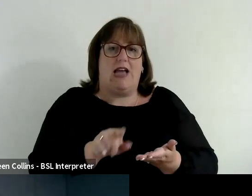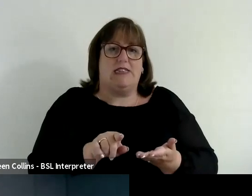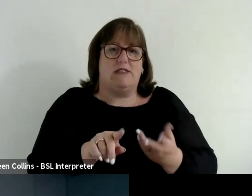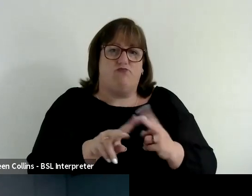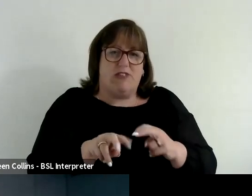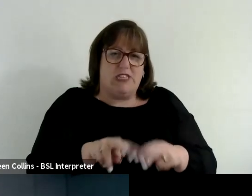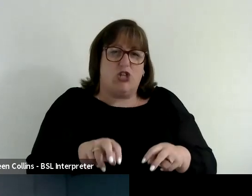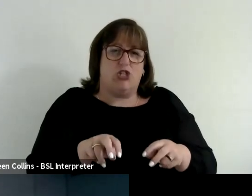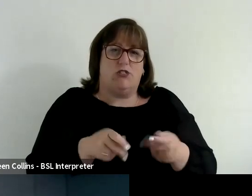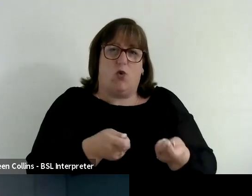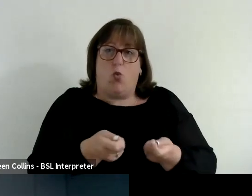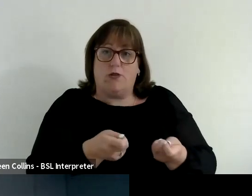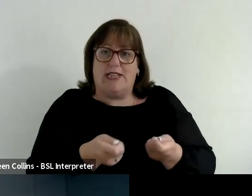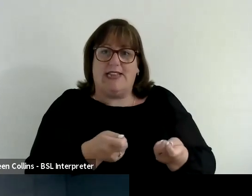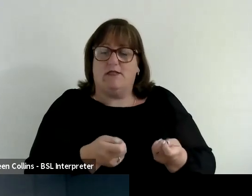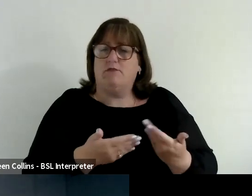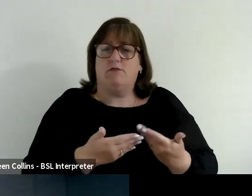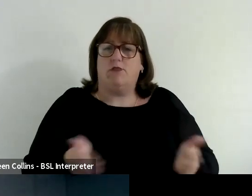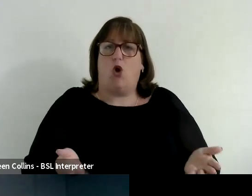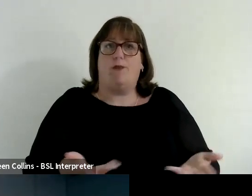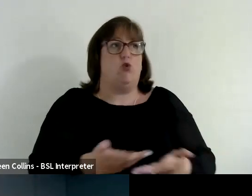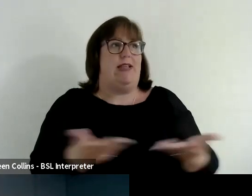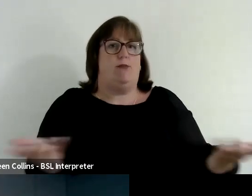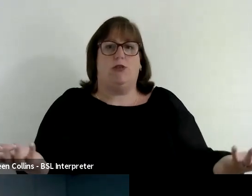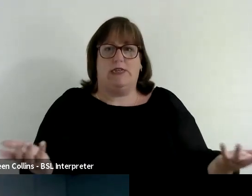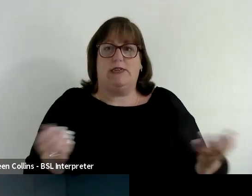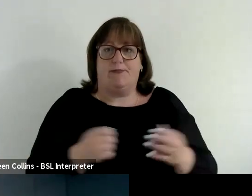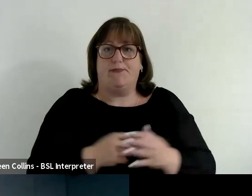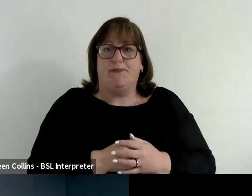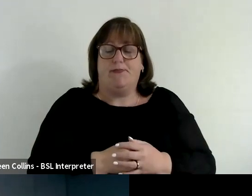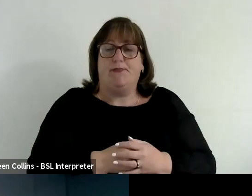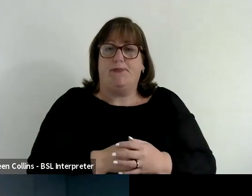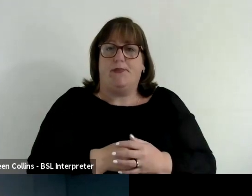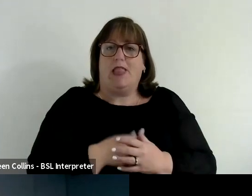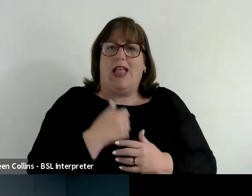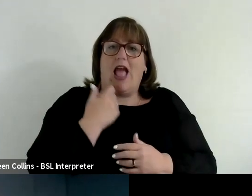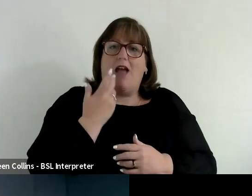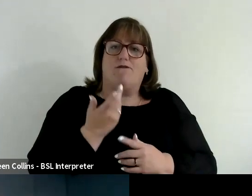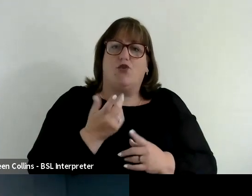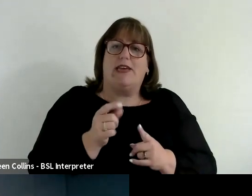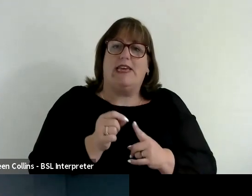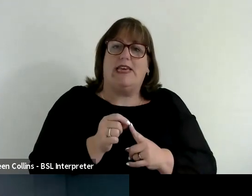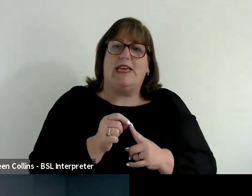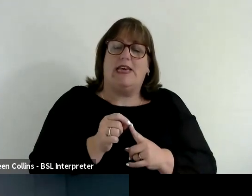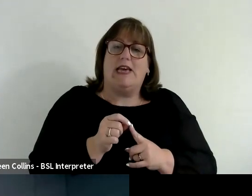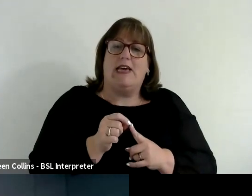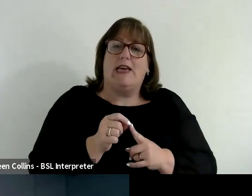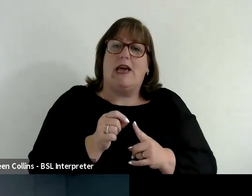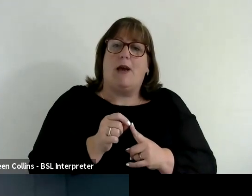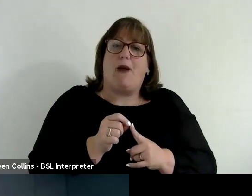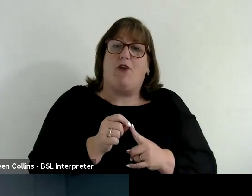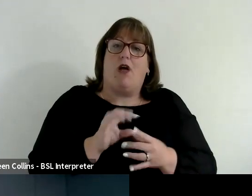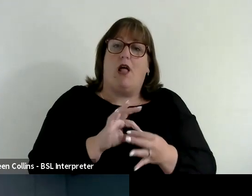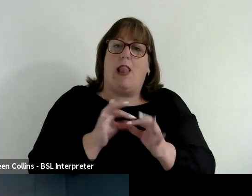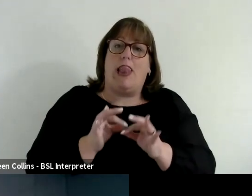that's open to everybody regardless of backgrounds. But each Paralympic year, we ring fence all of those places